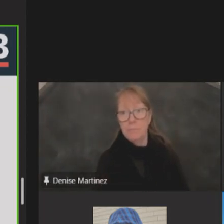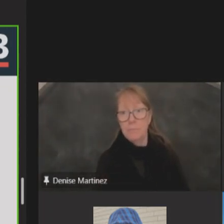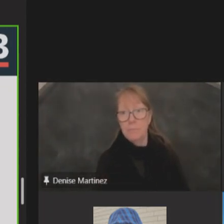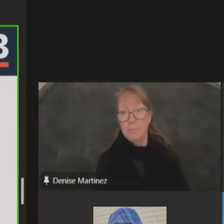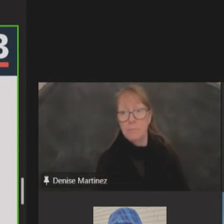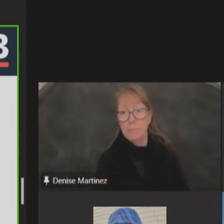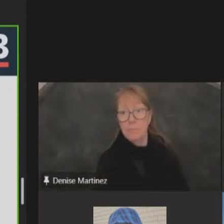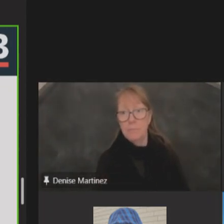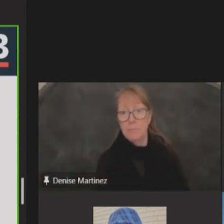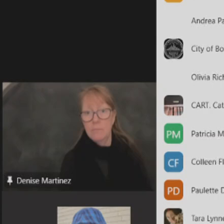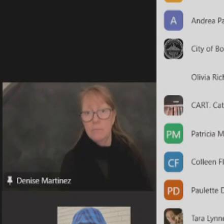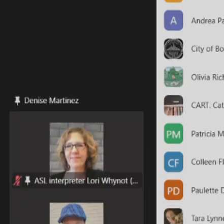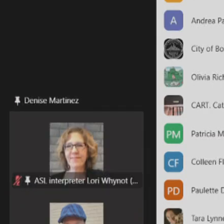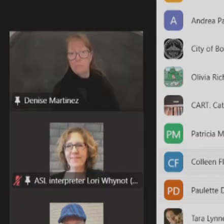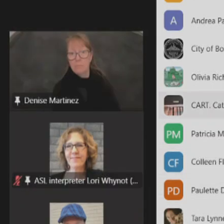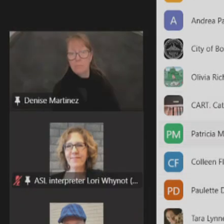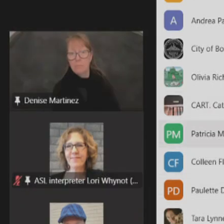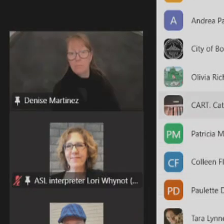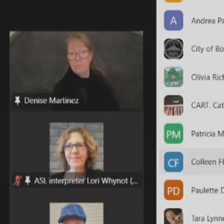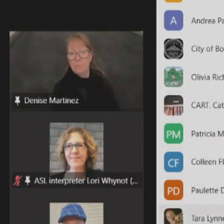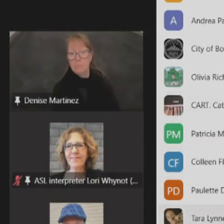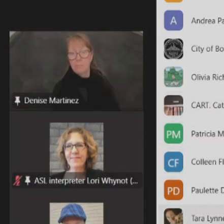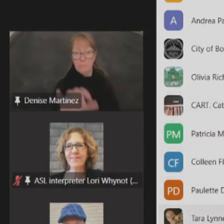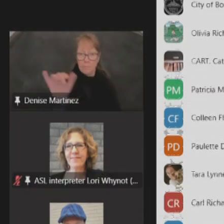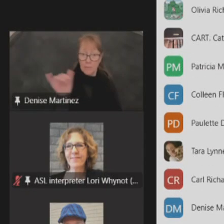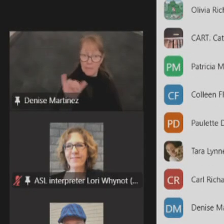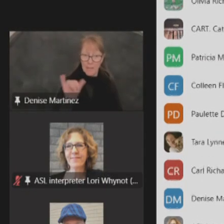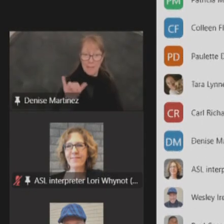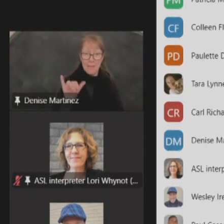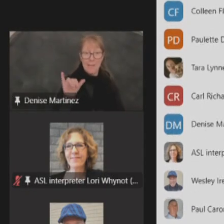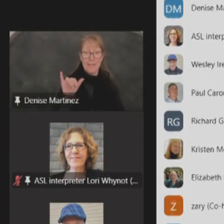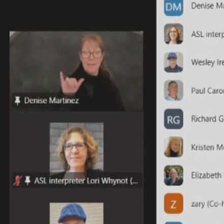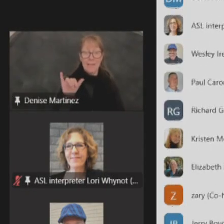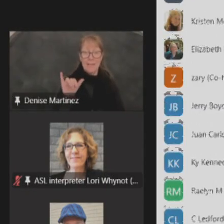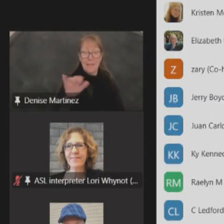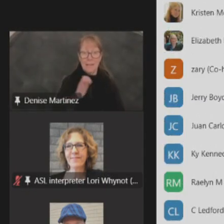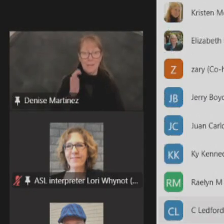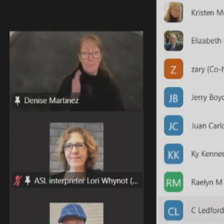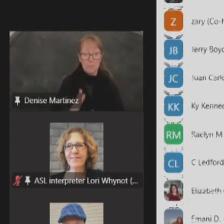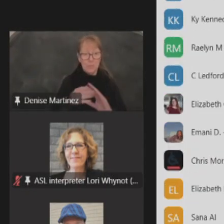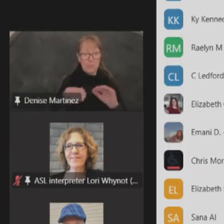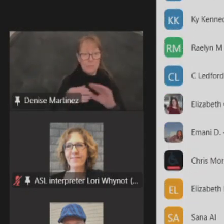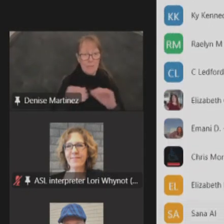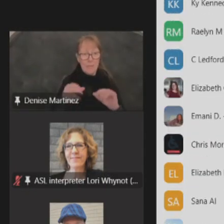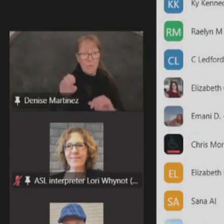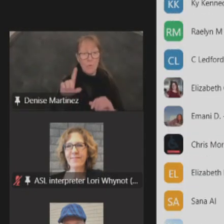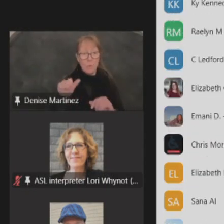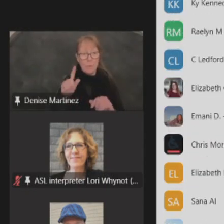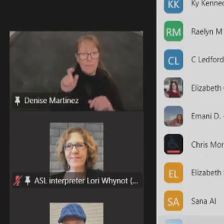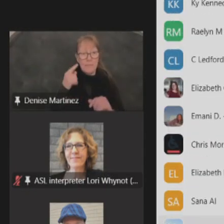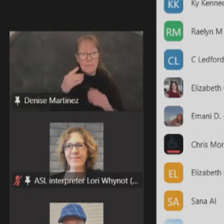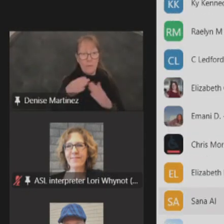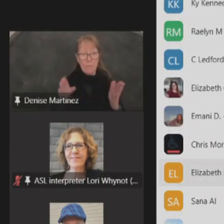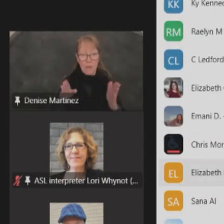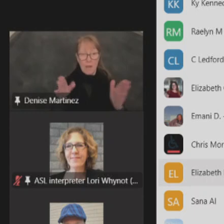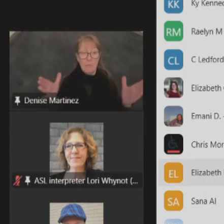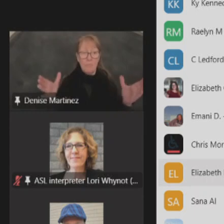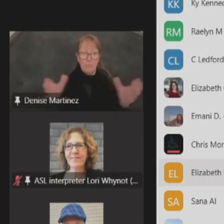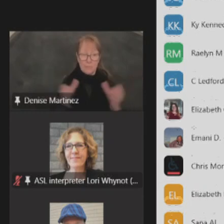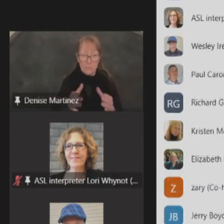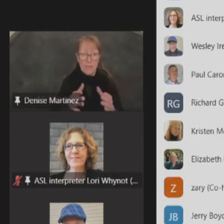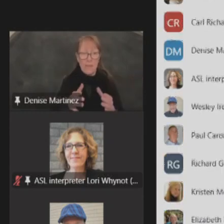Commissioner said, the CODA statewide coalition brings together your peers. These